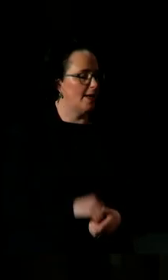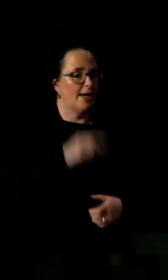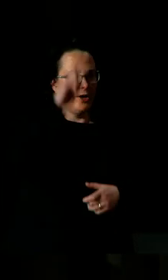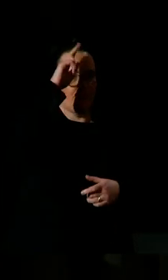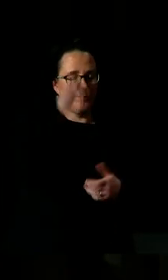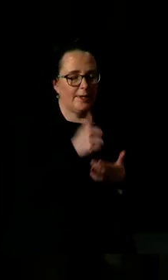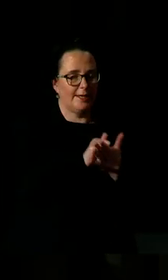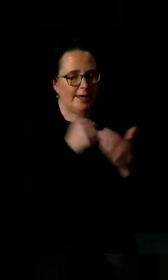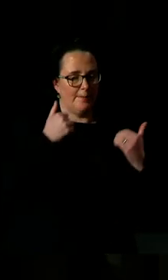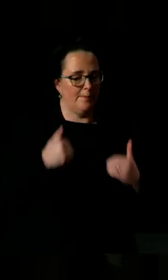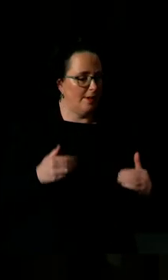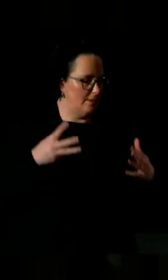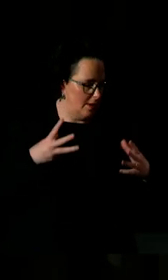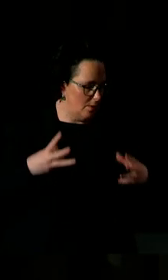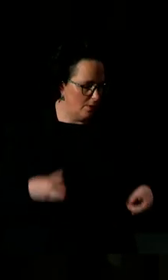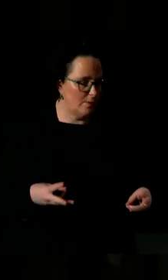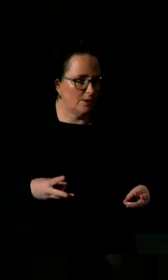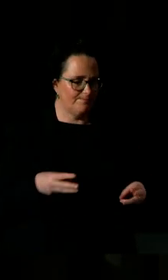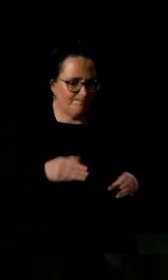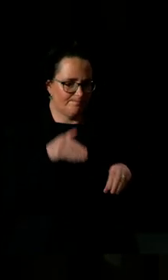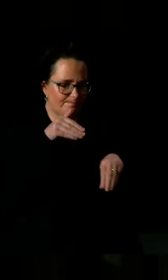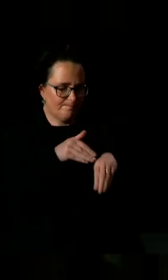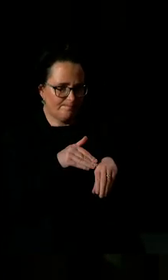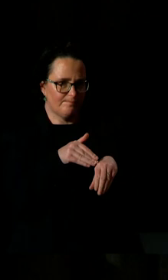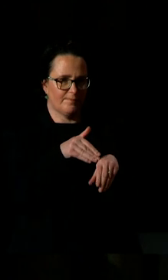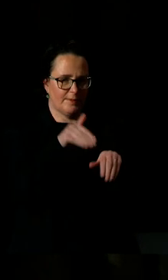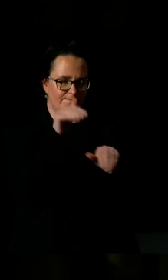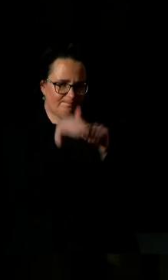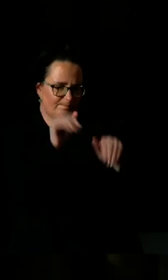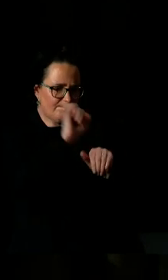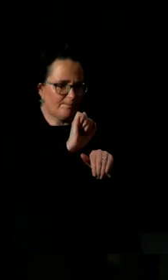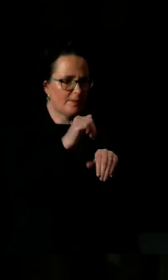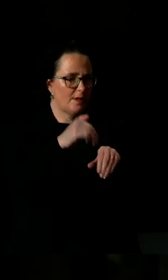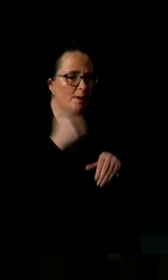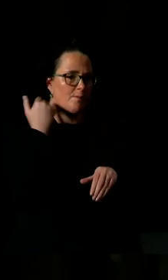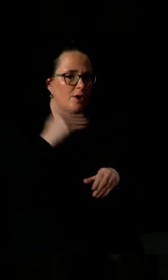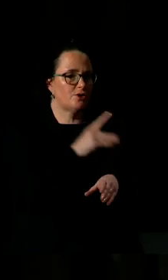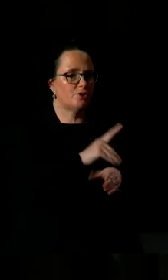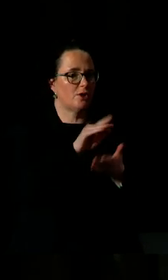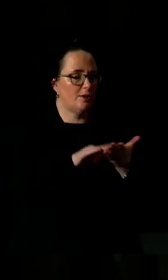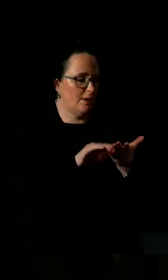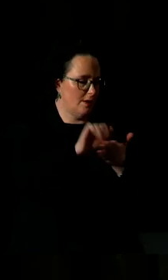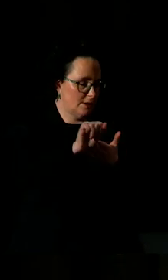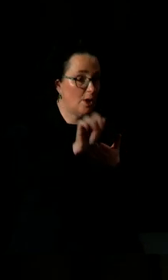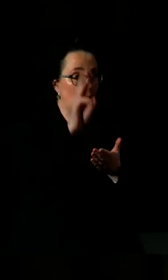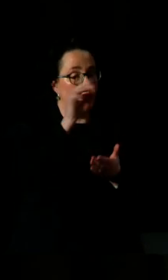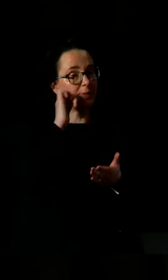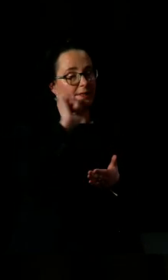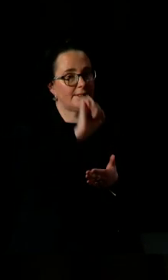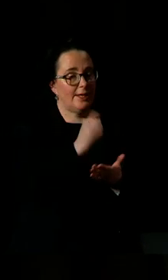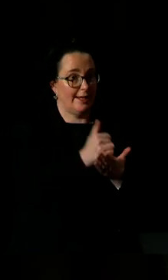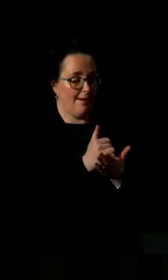In memory of the homosexual men and women who were persecuted and murdered during the Holocaust because of their